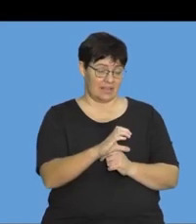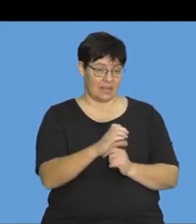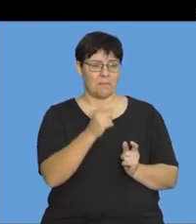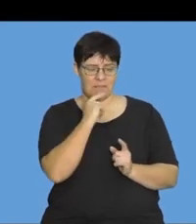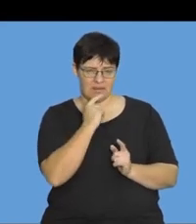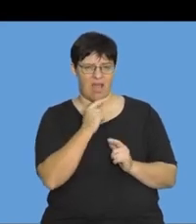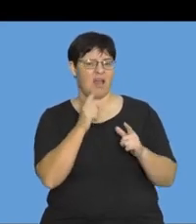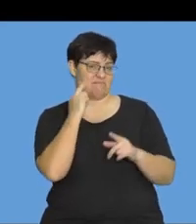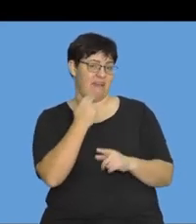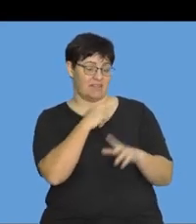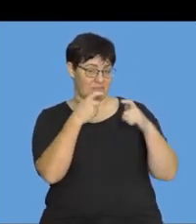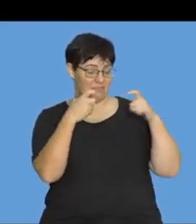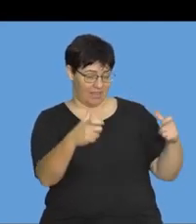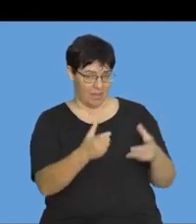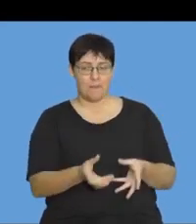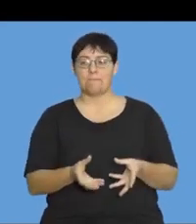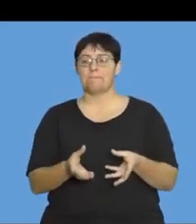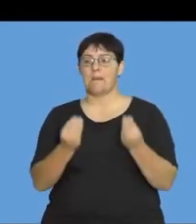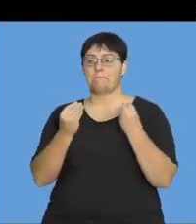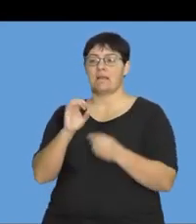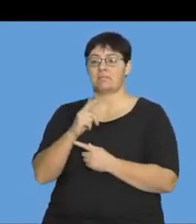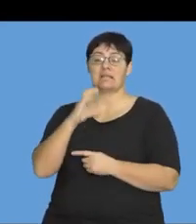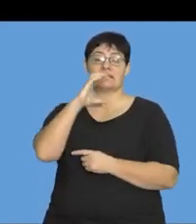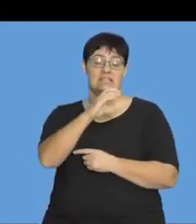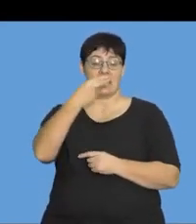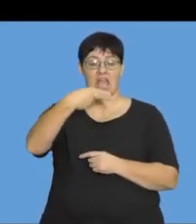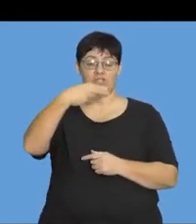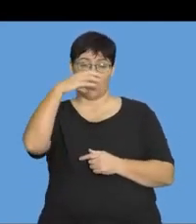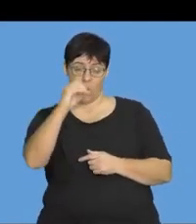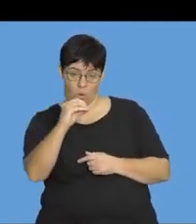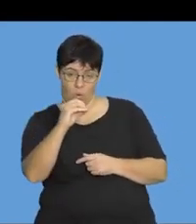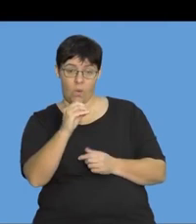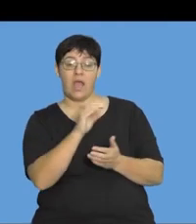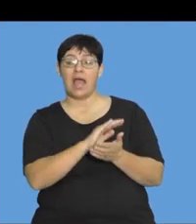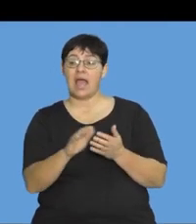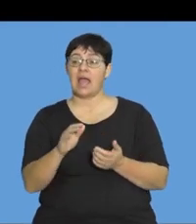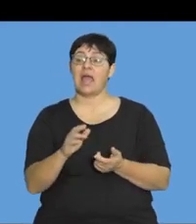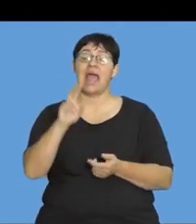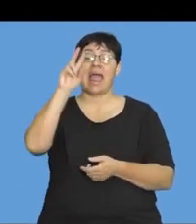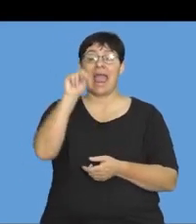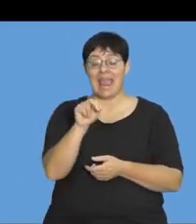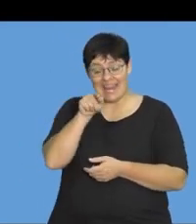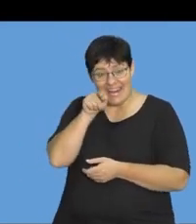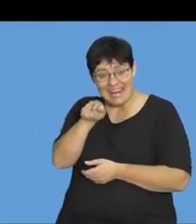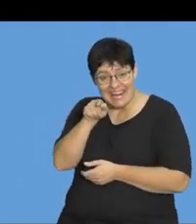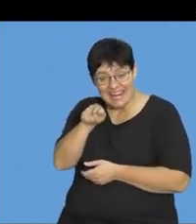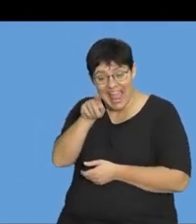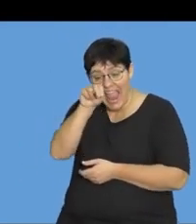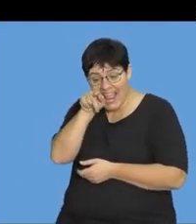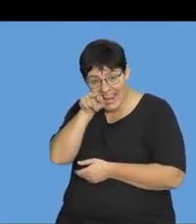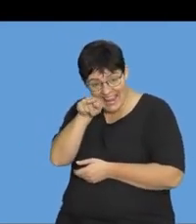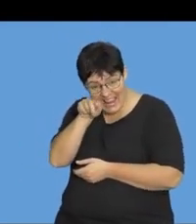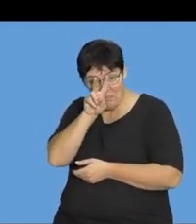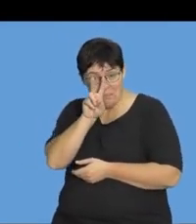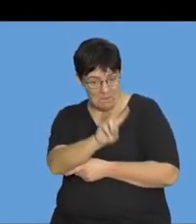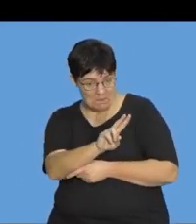and big, containing the elements C, H, O, and N. As soon as you see that N, right,